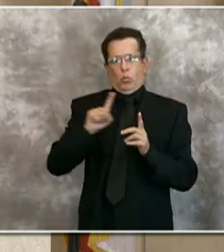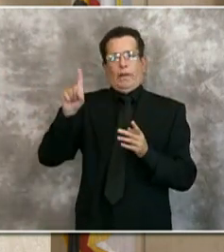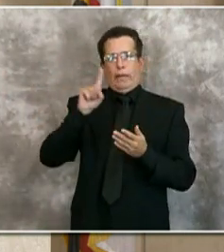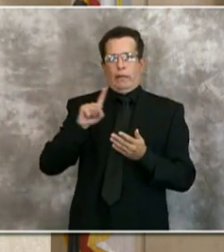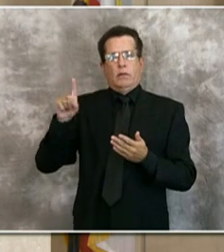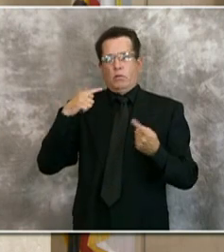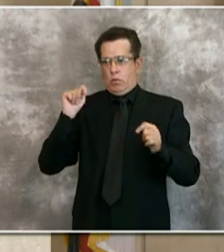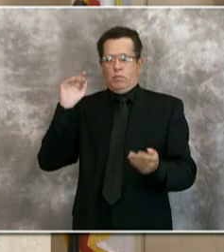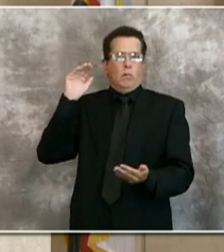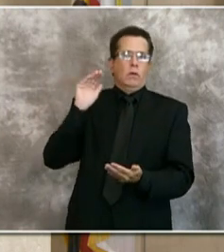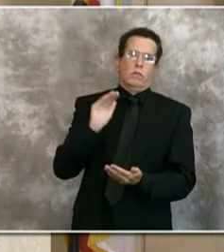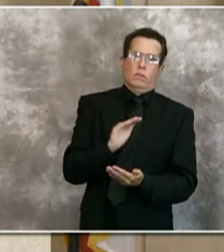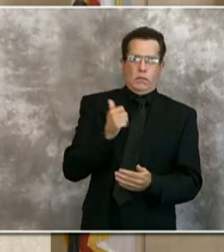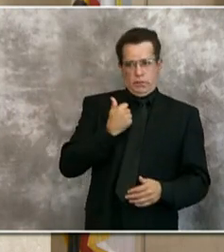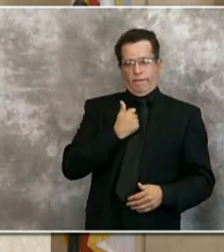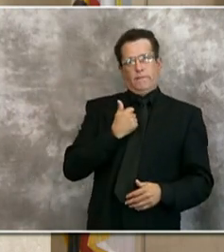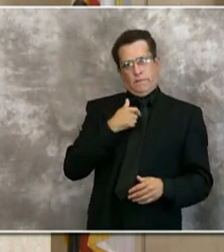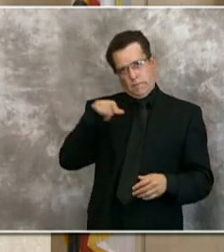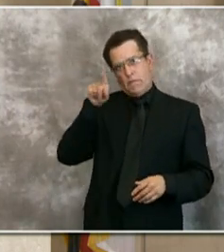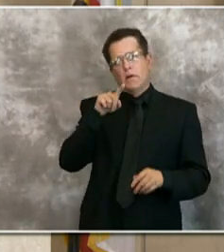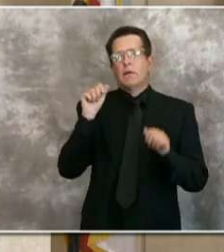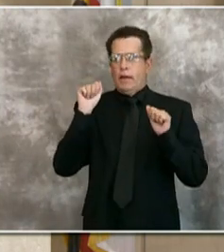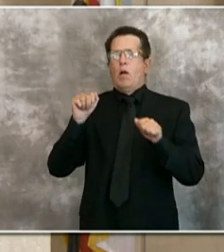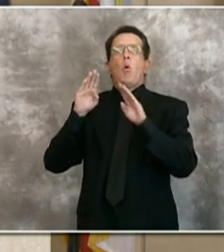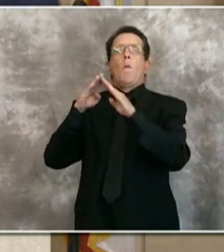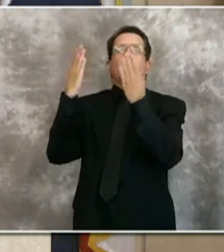get this under control and we can start opening things back up.